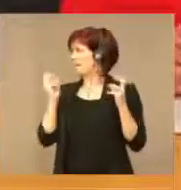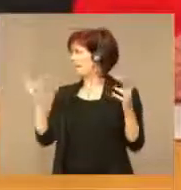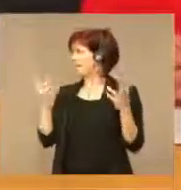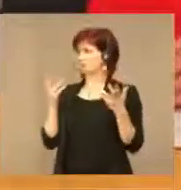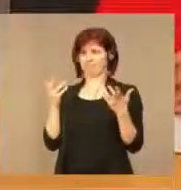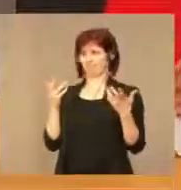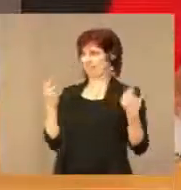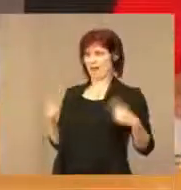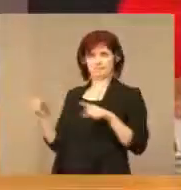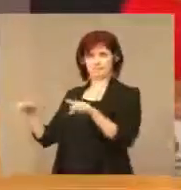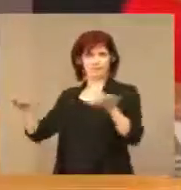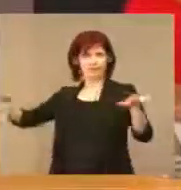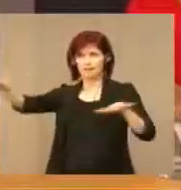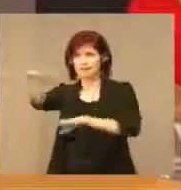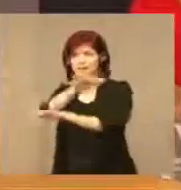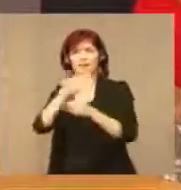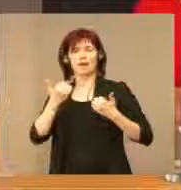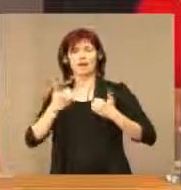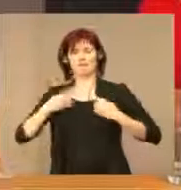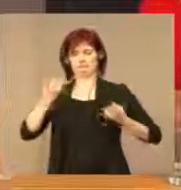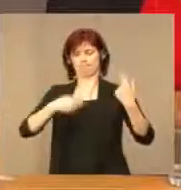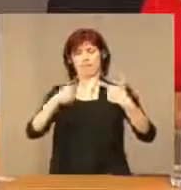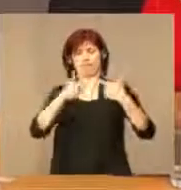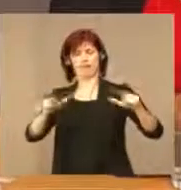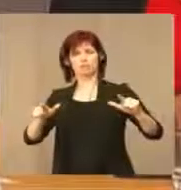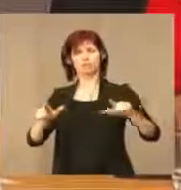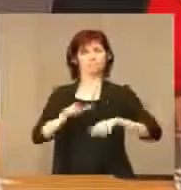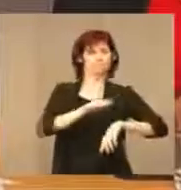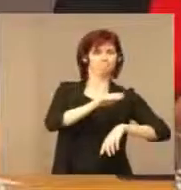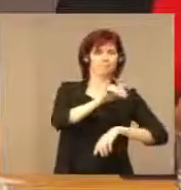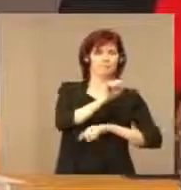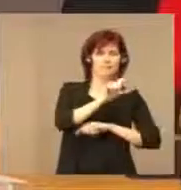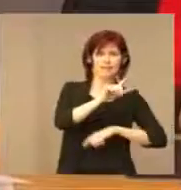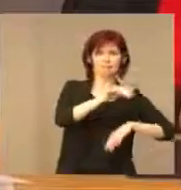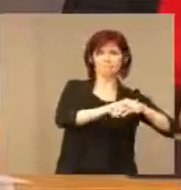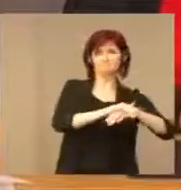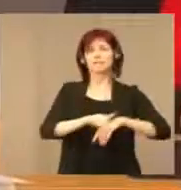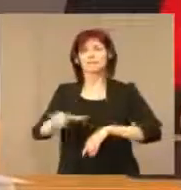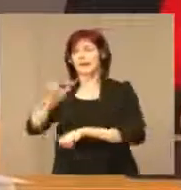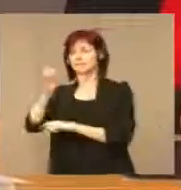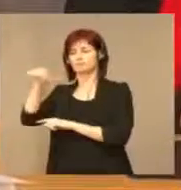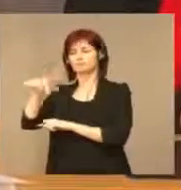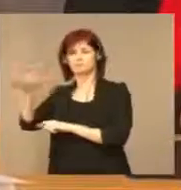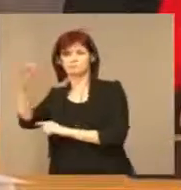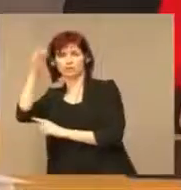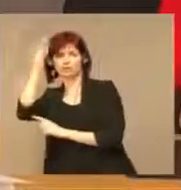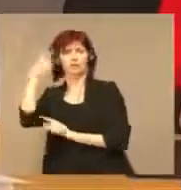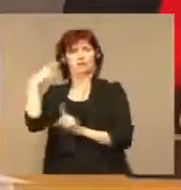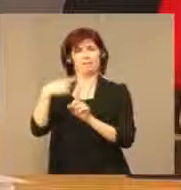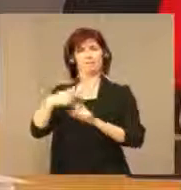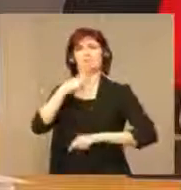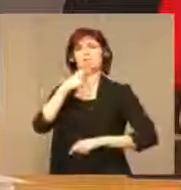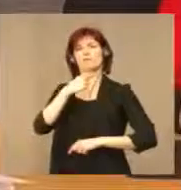here. We have sign language on each side of us, English and French. We have translators in English and